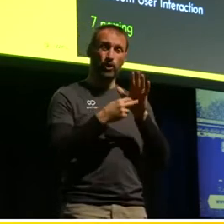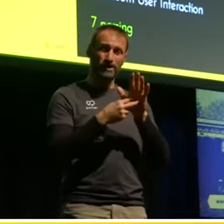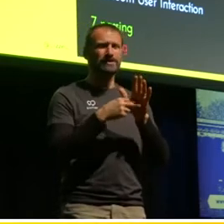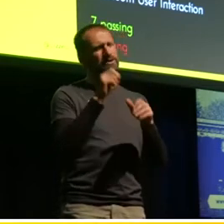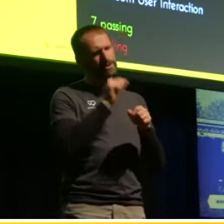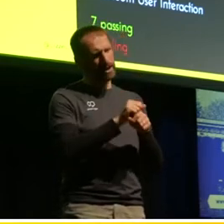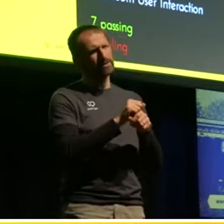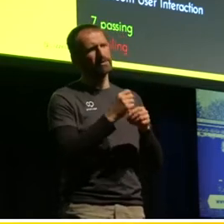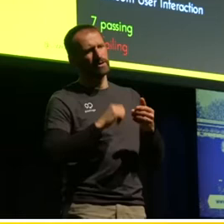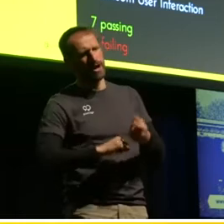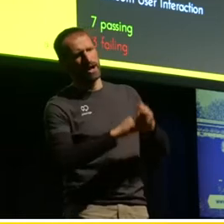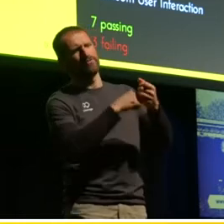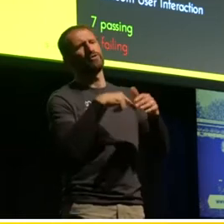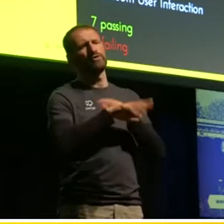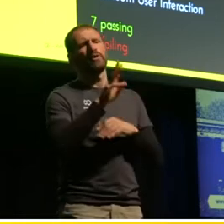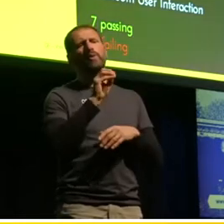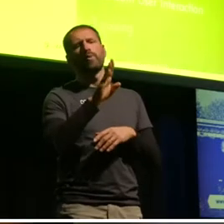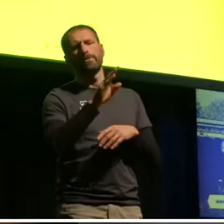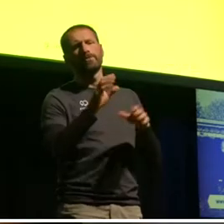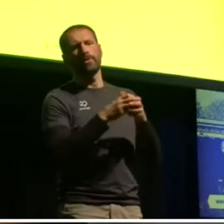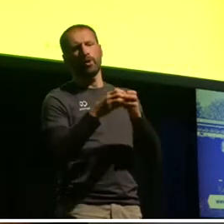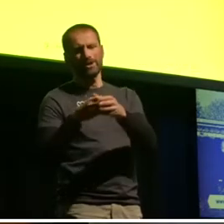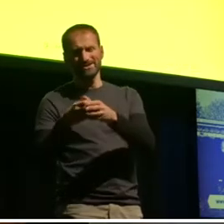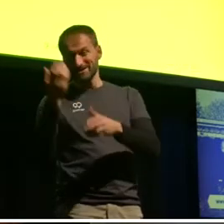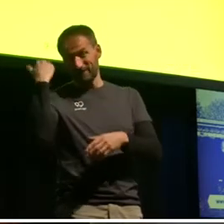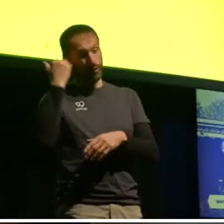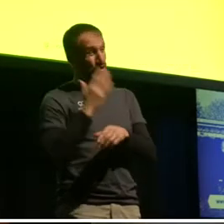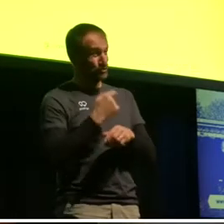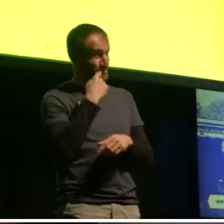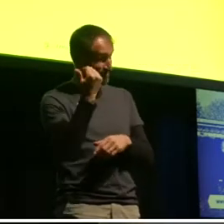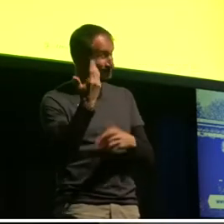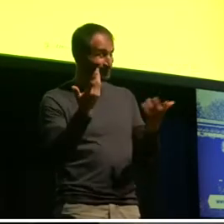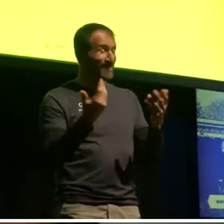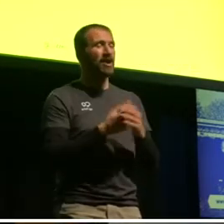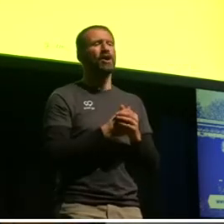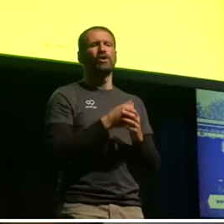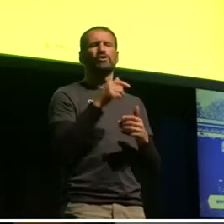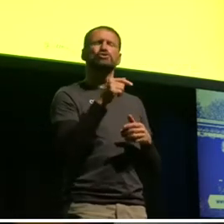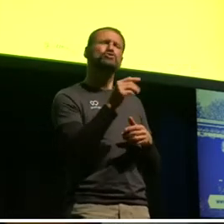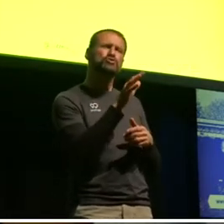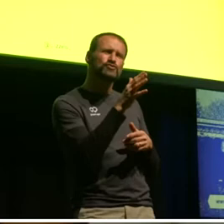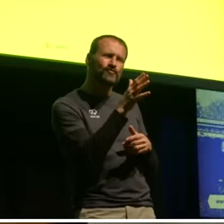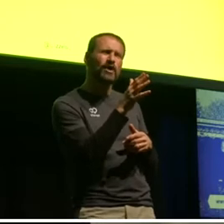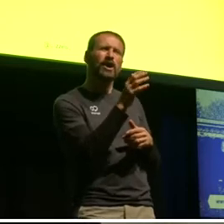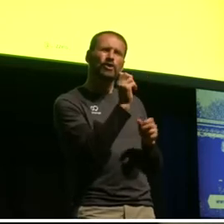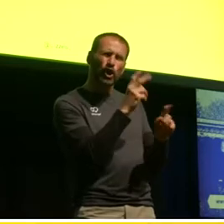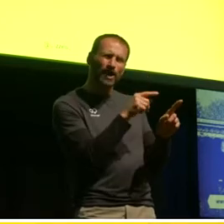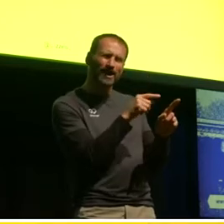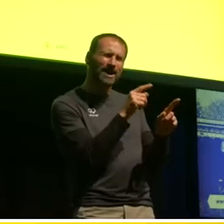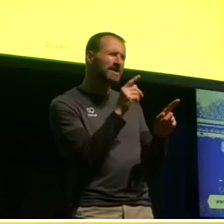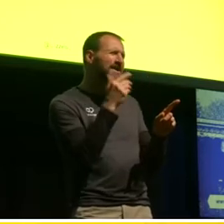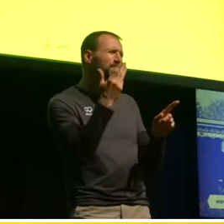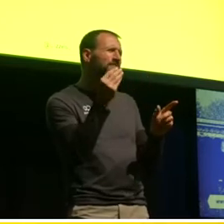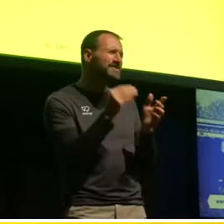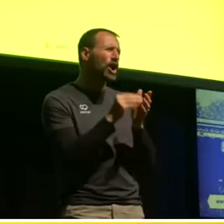with web components, as we also heard before. So might be nice, but there might be something nicer. You already